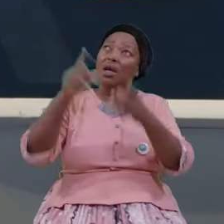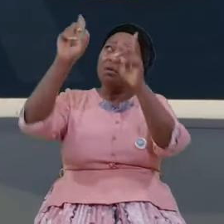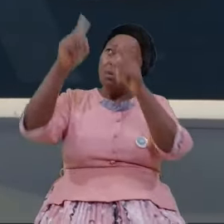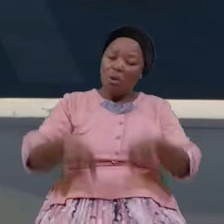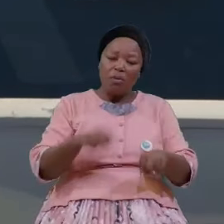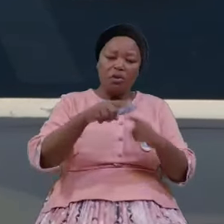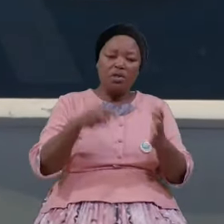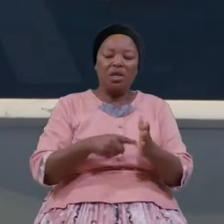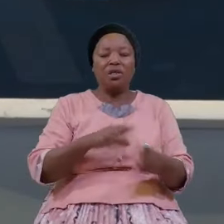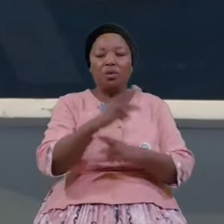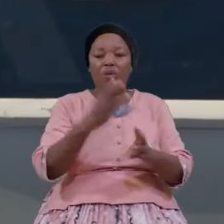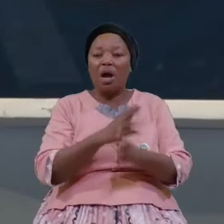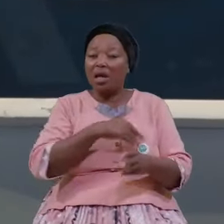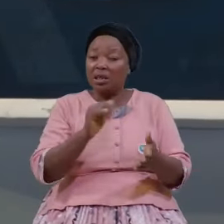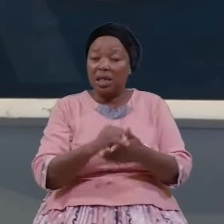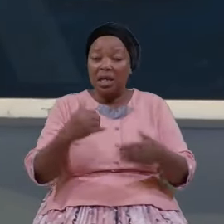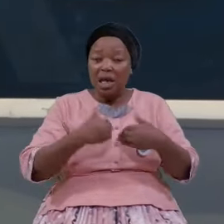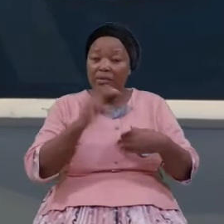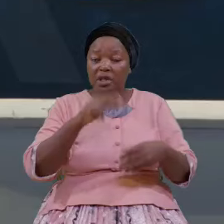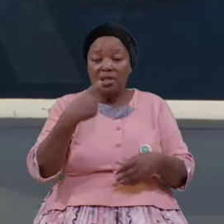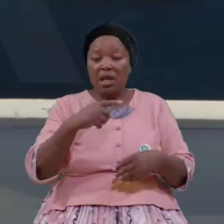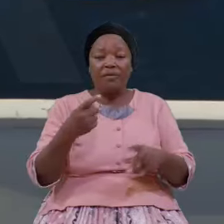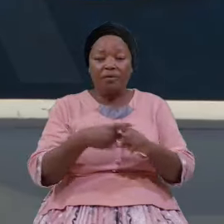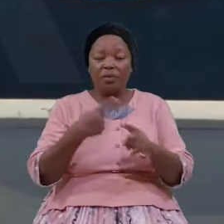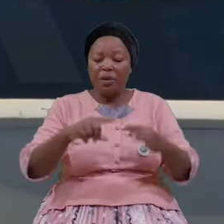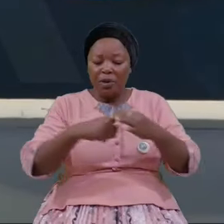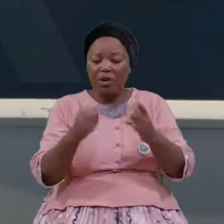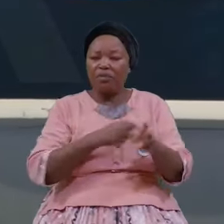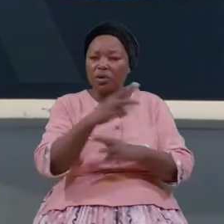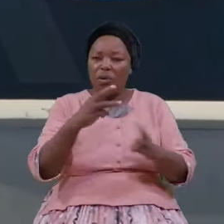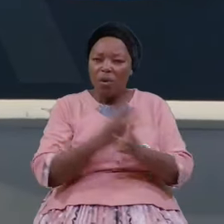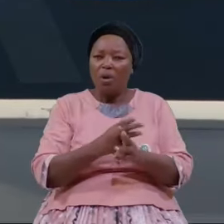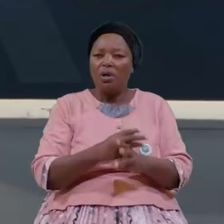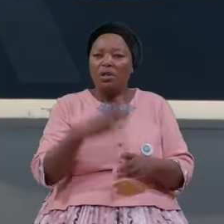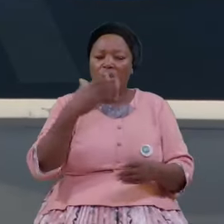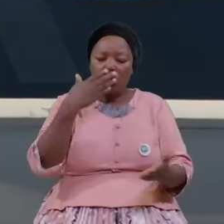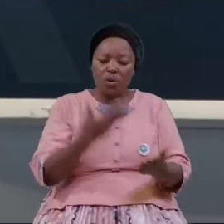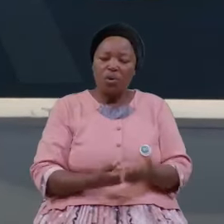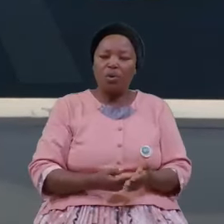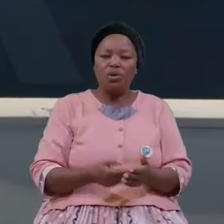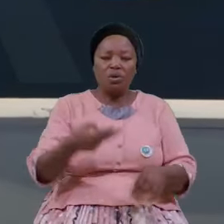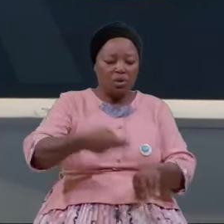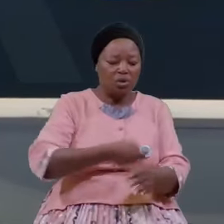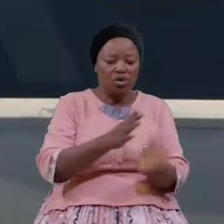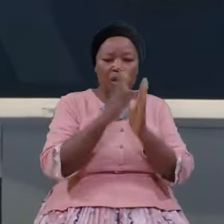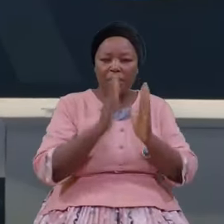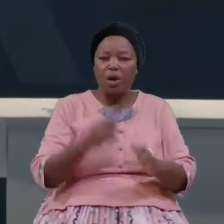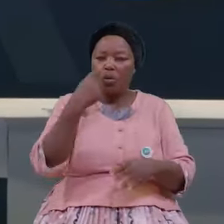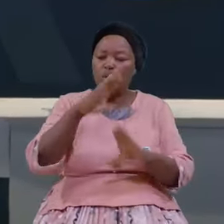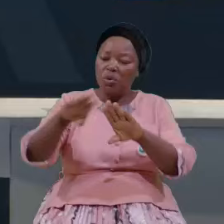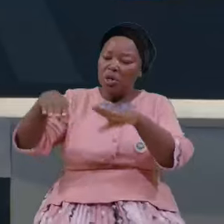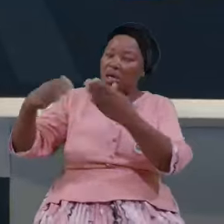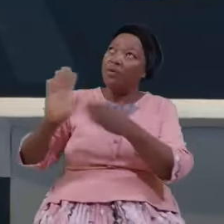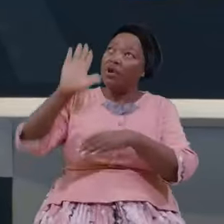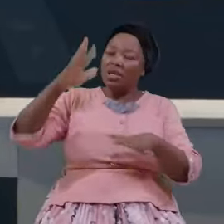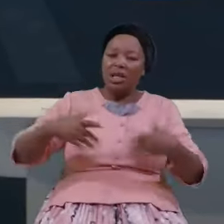the beginning of the world. The good shepherd who gave his life as